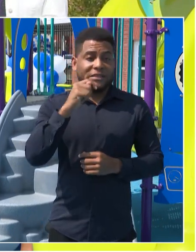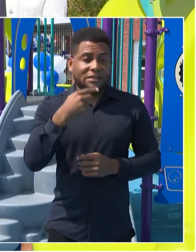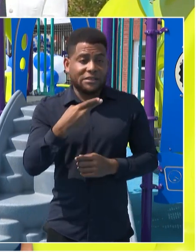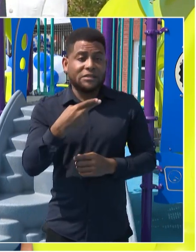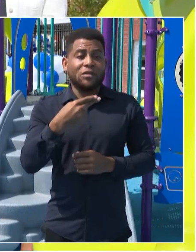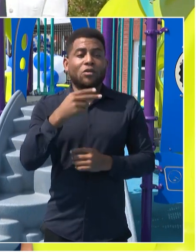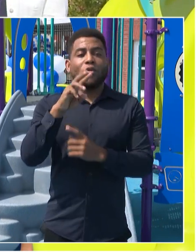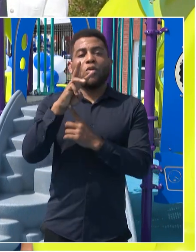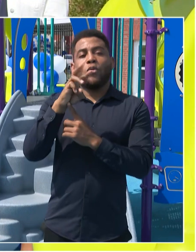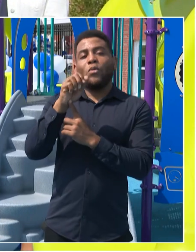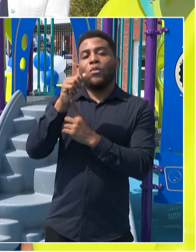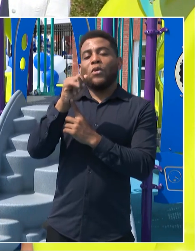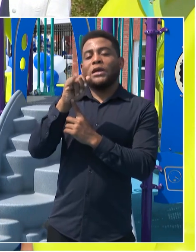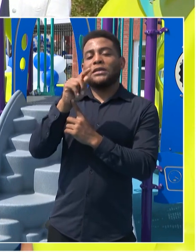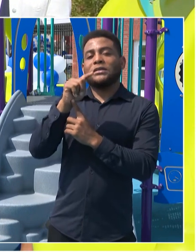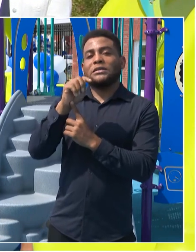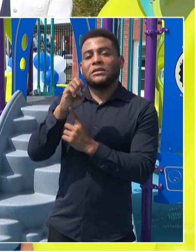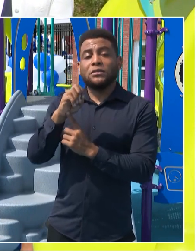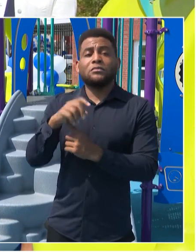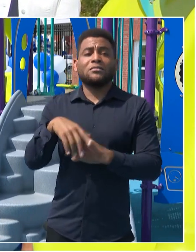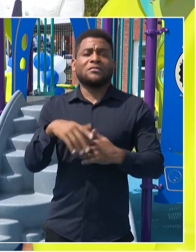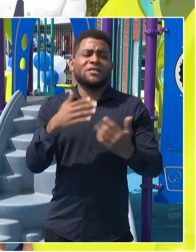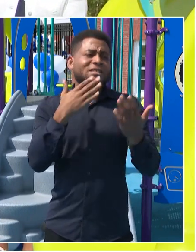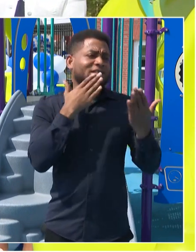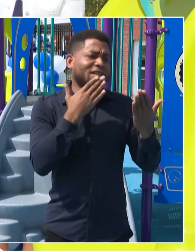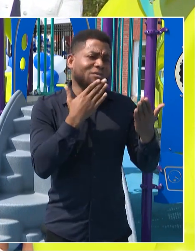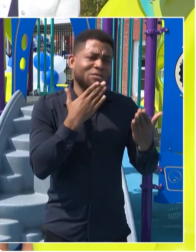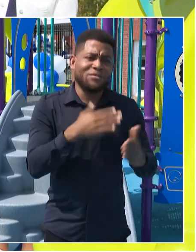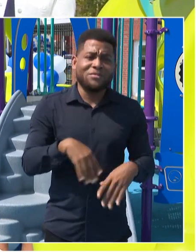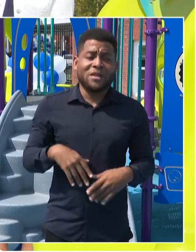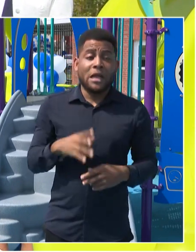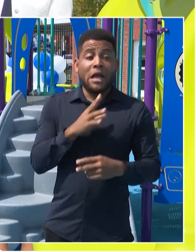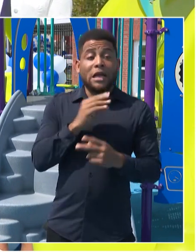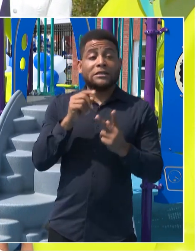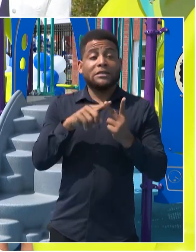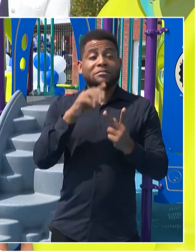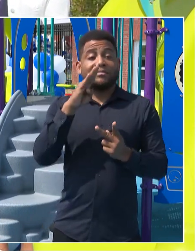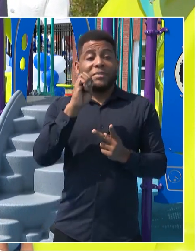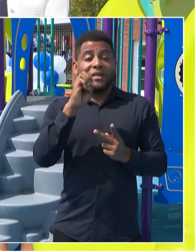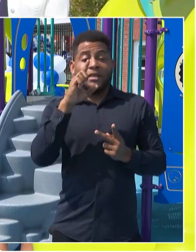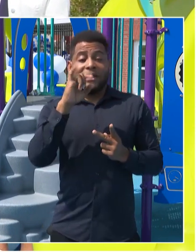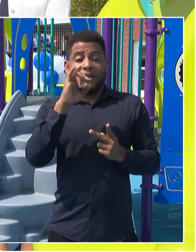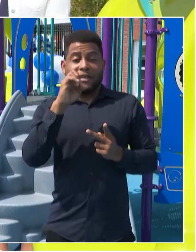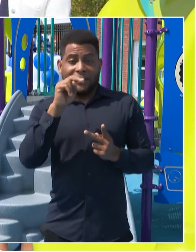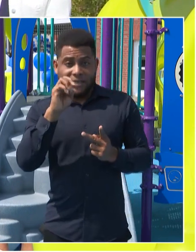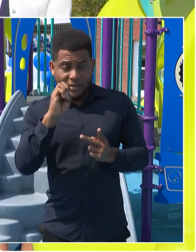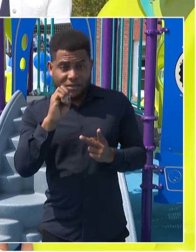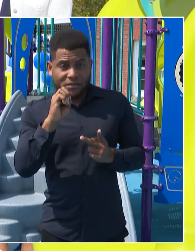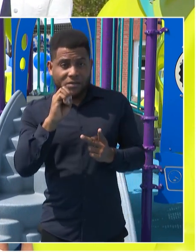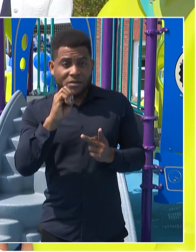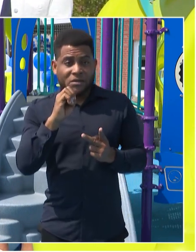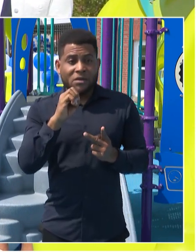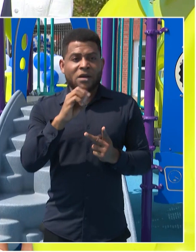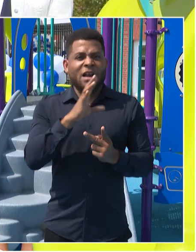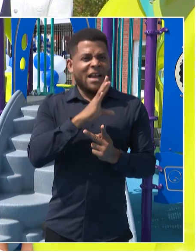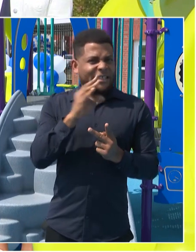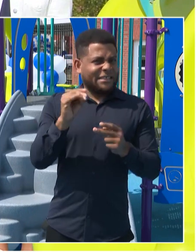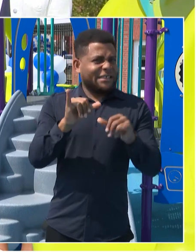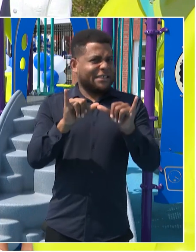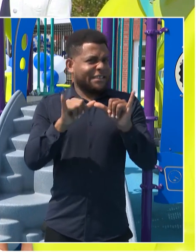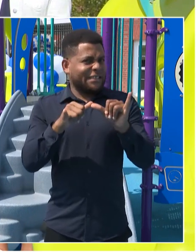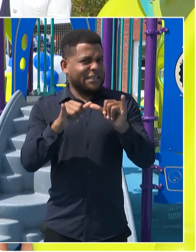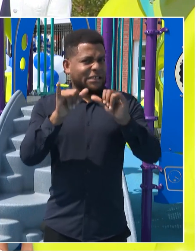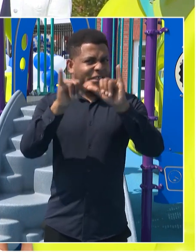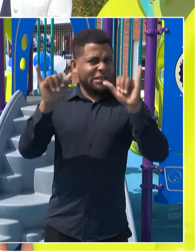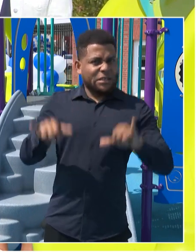Ella Faulkner, and Jenna Bellini. Also, I want to thank our architects, the folks that helped bring this building to life at Schimberg